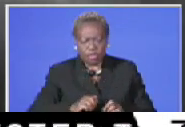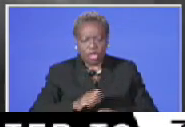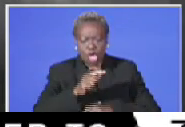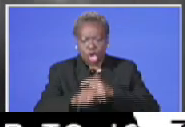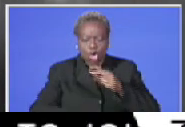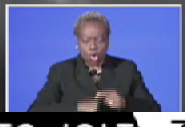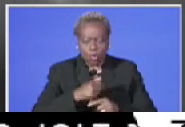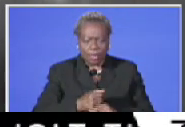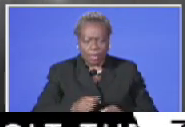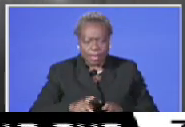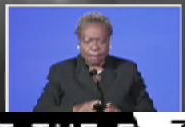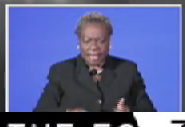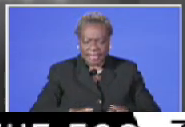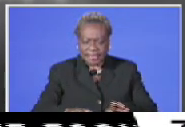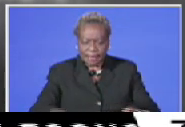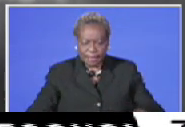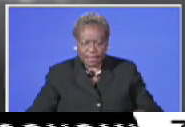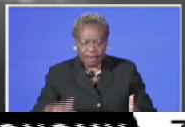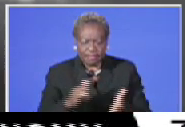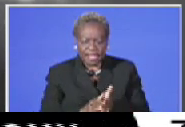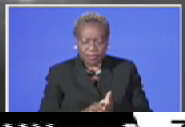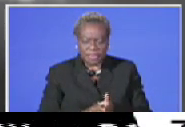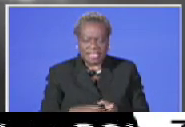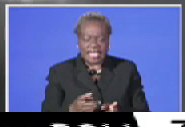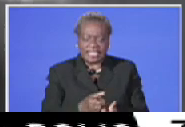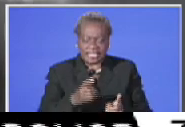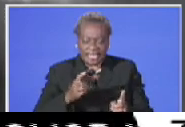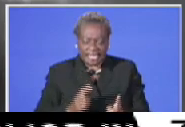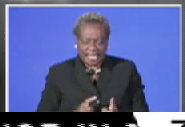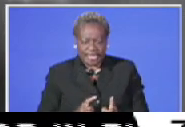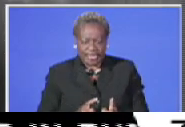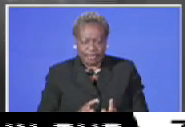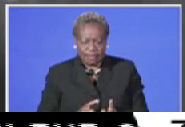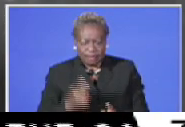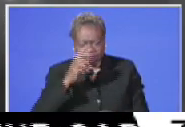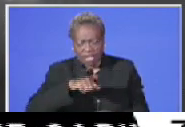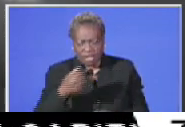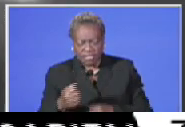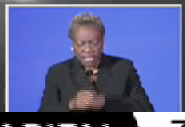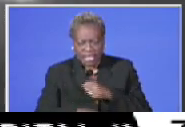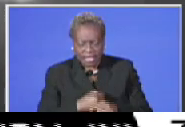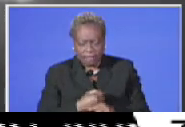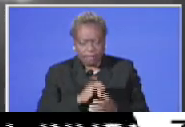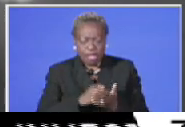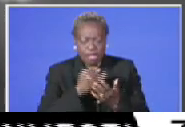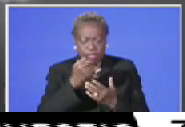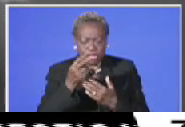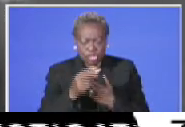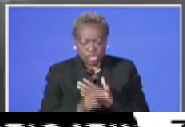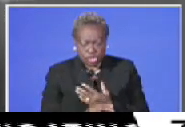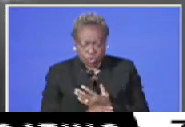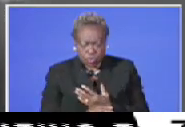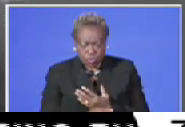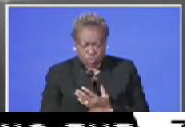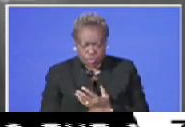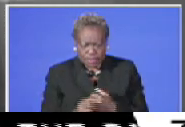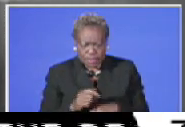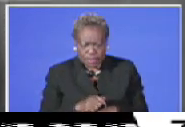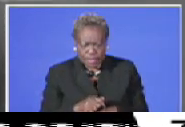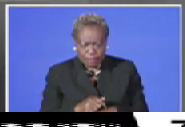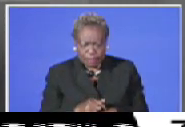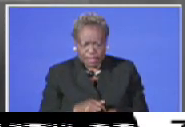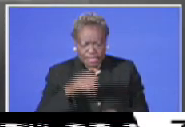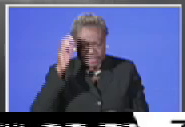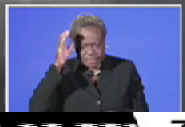therefore that has been delayed until later in the year. The June plenary, which would have considered